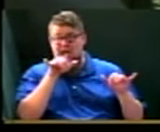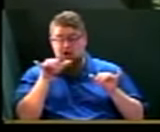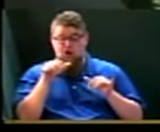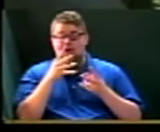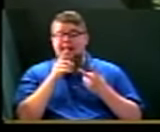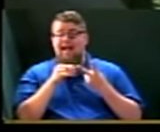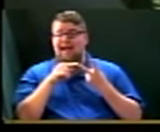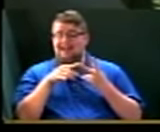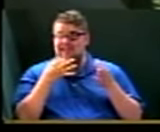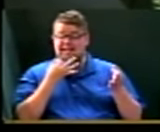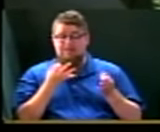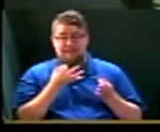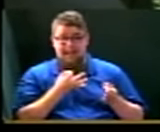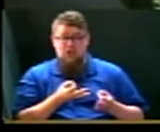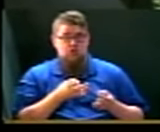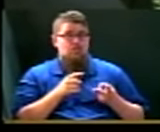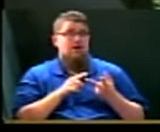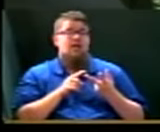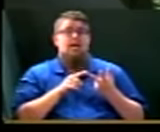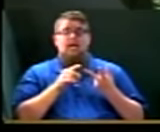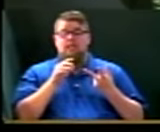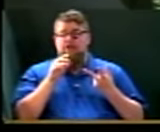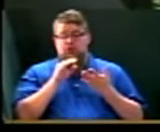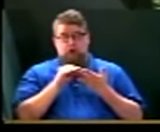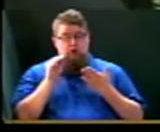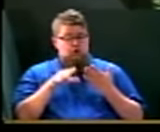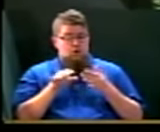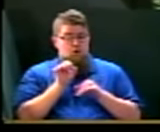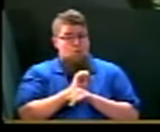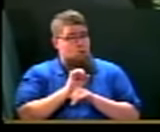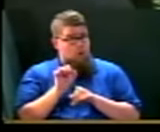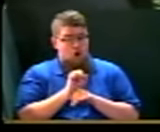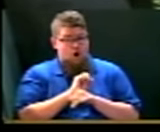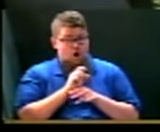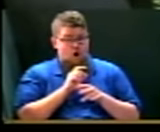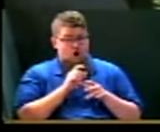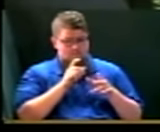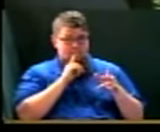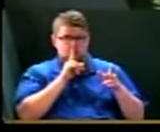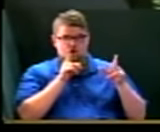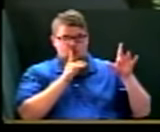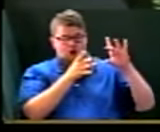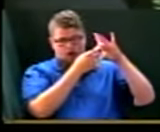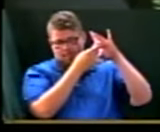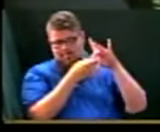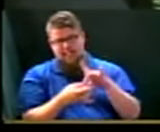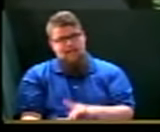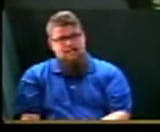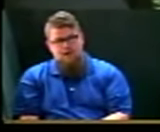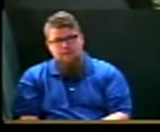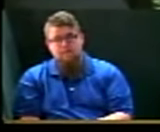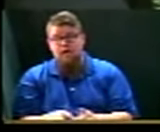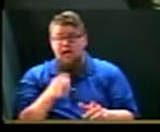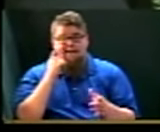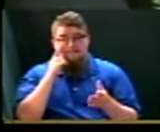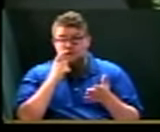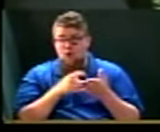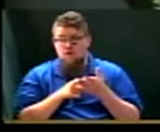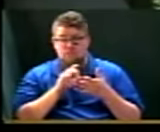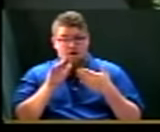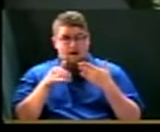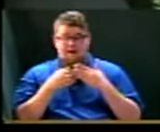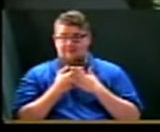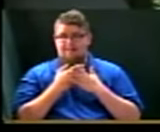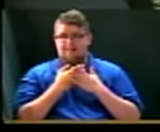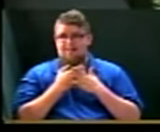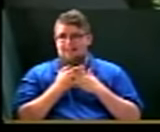the explanation and the student work all lines up. And notice that all of these